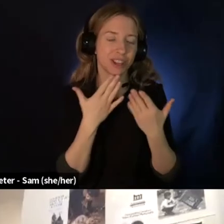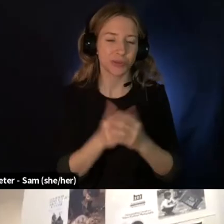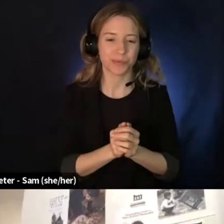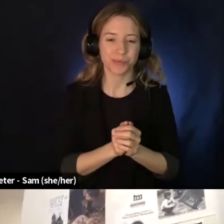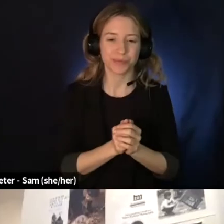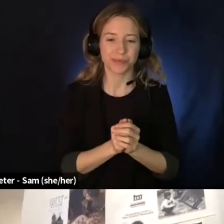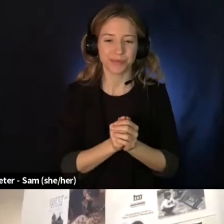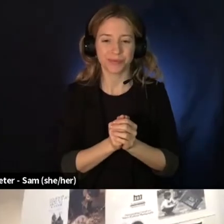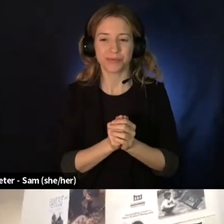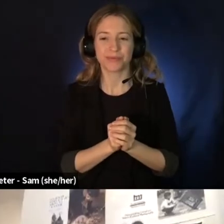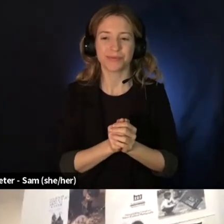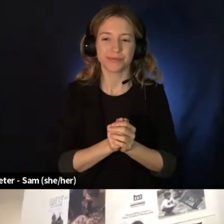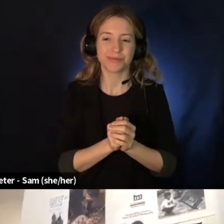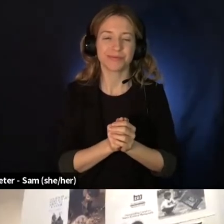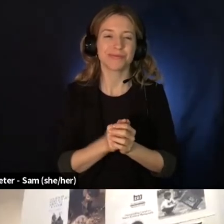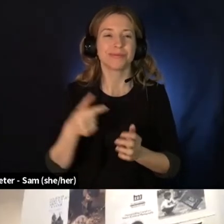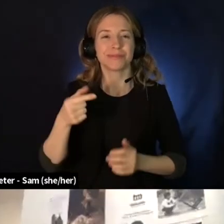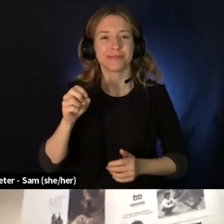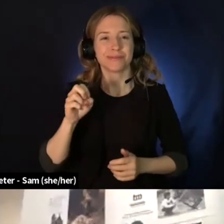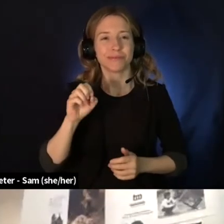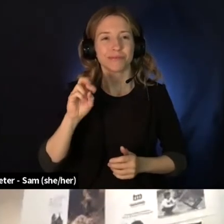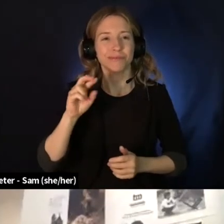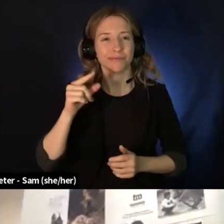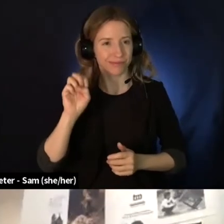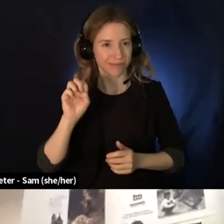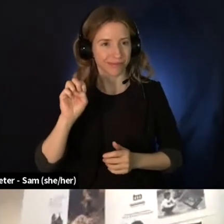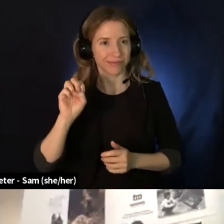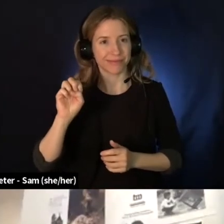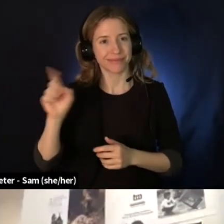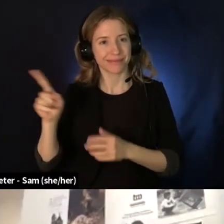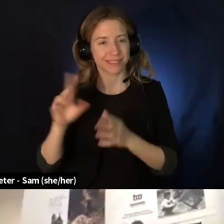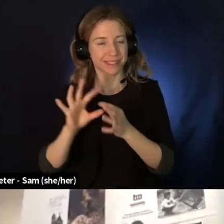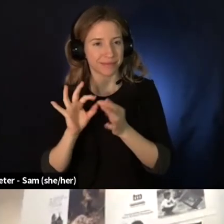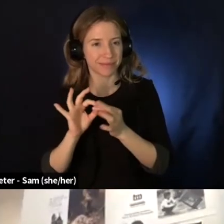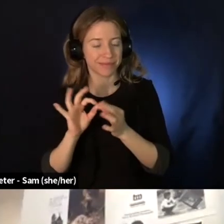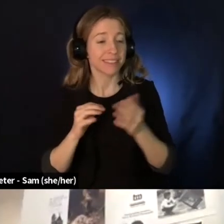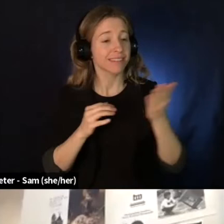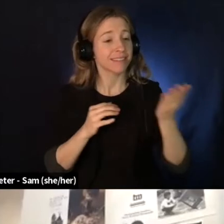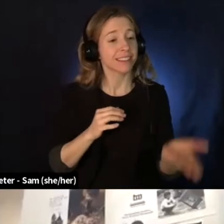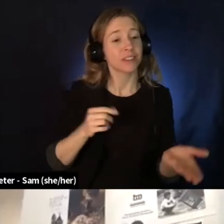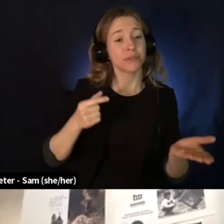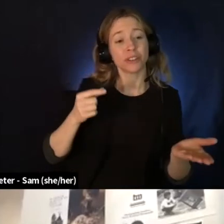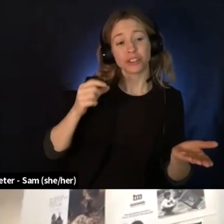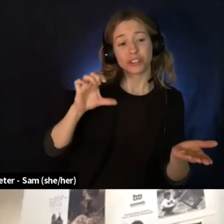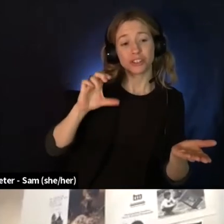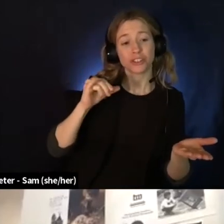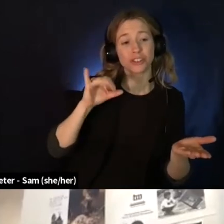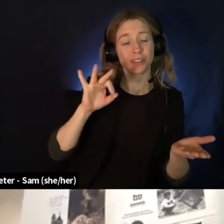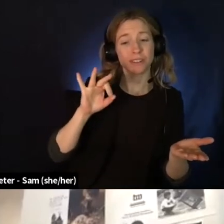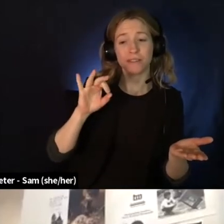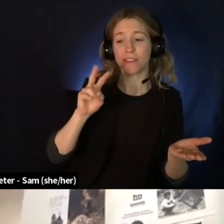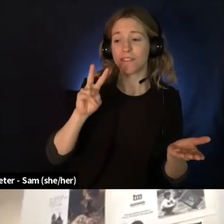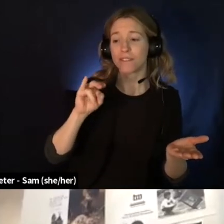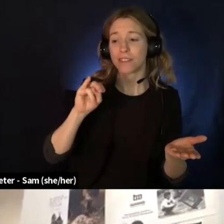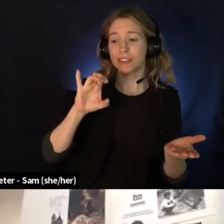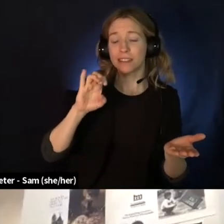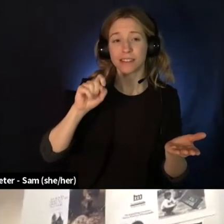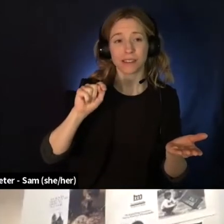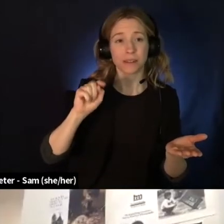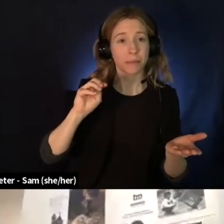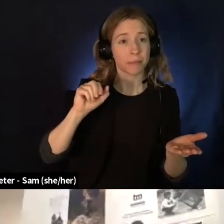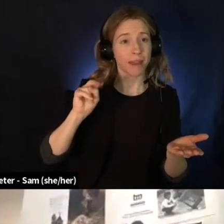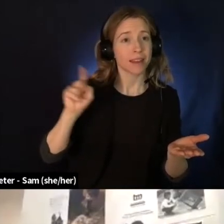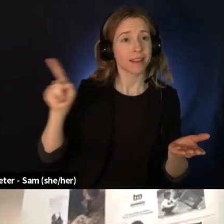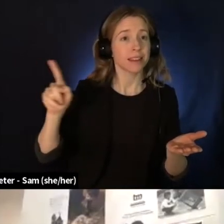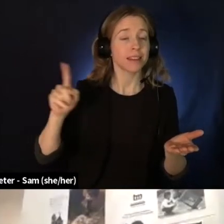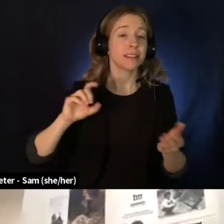that was Chief Vincent Mann. He's the Turtle Clan Chief of the Ramapo, who are located